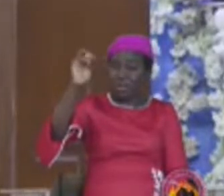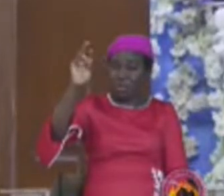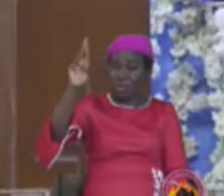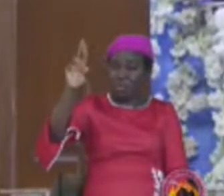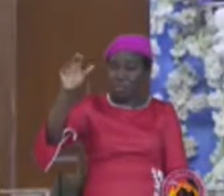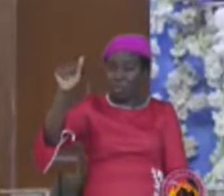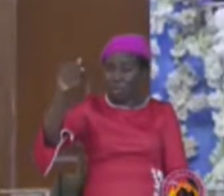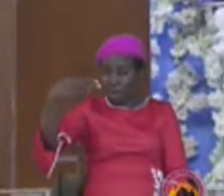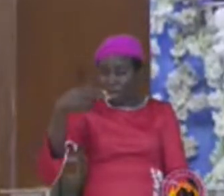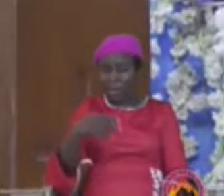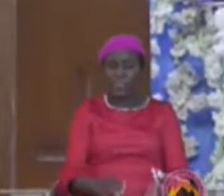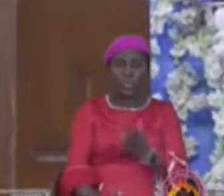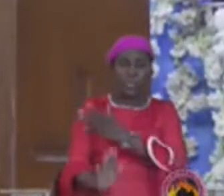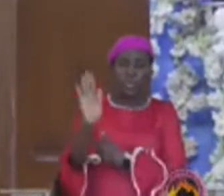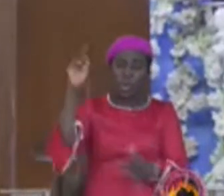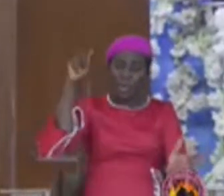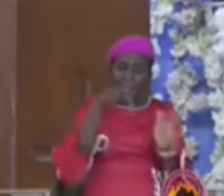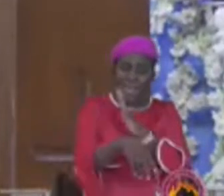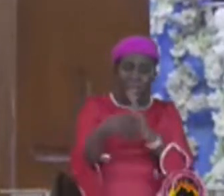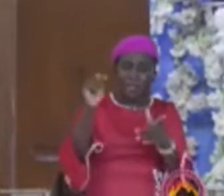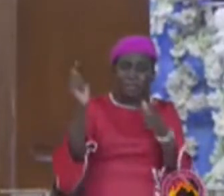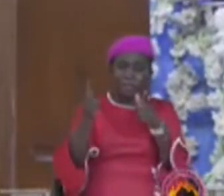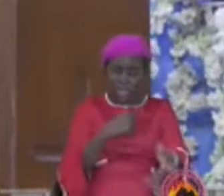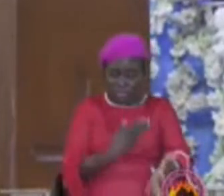God destroyed the firstborn in Egypt.